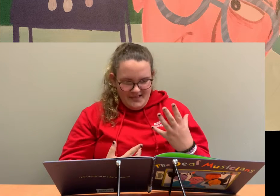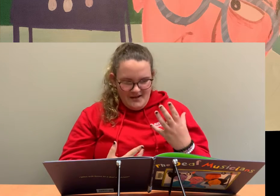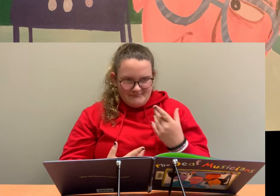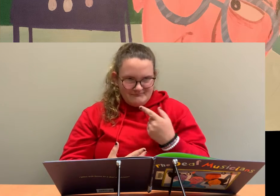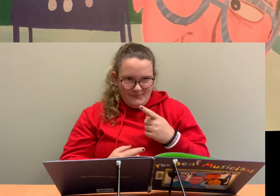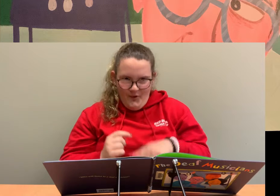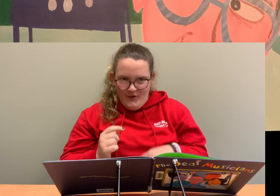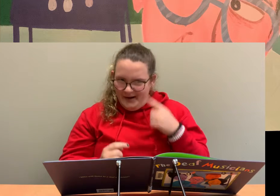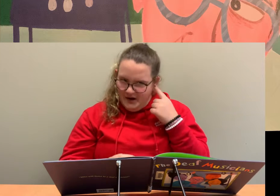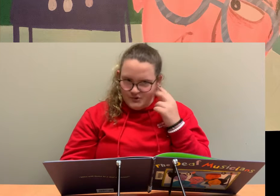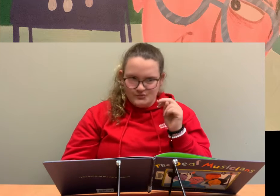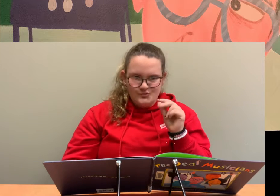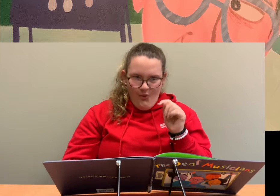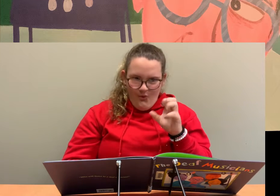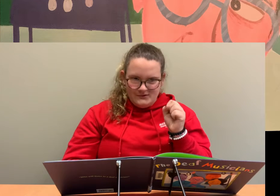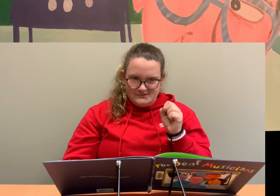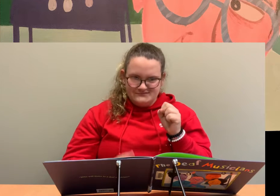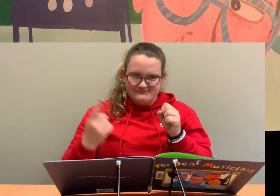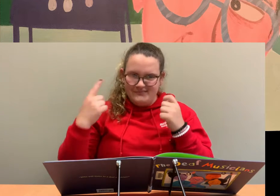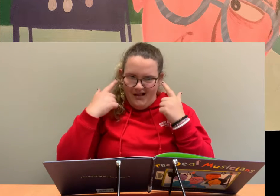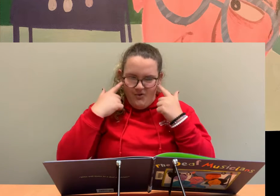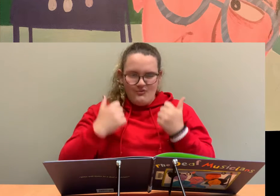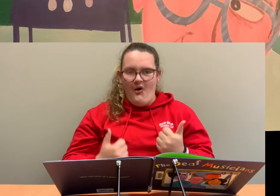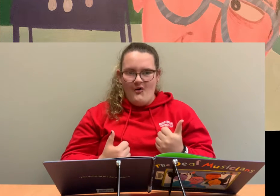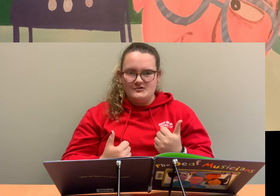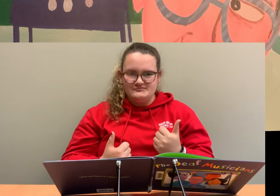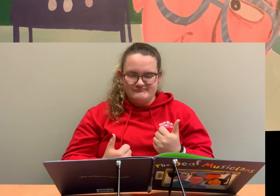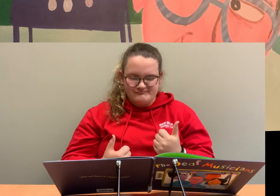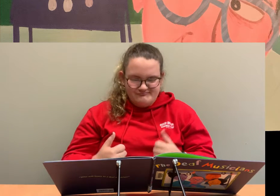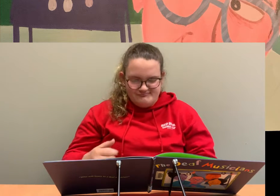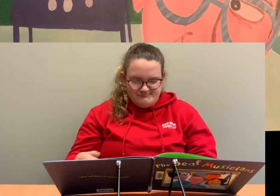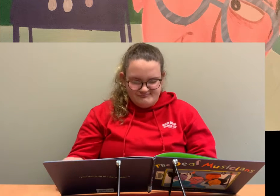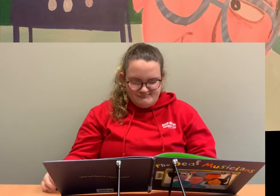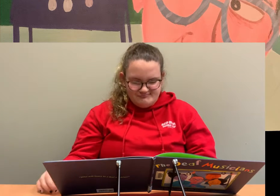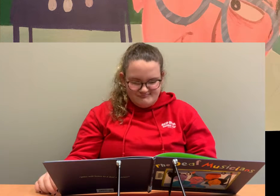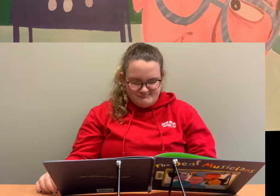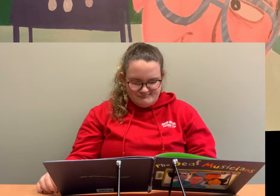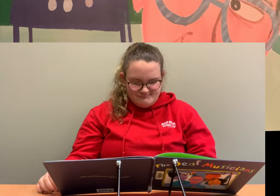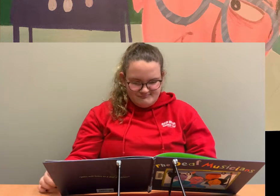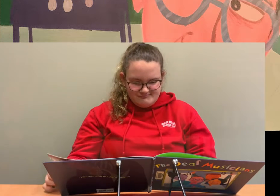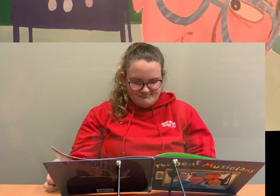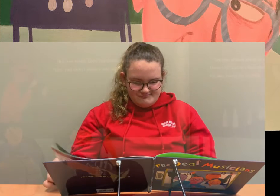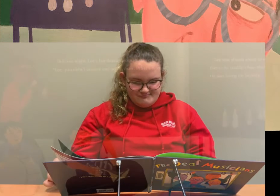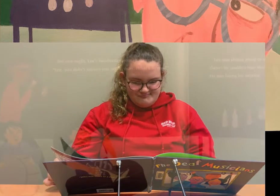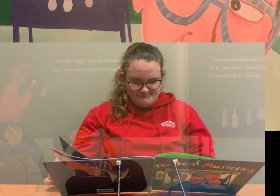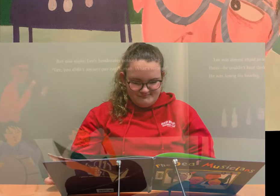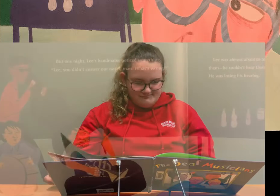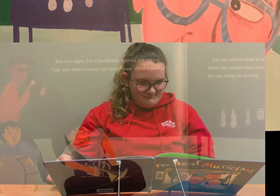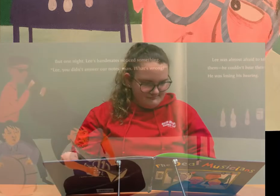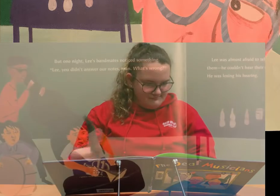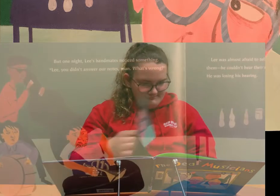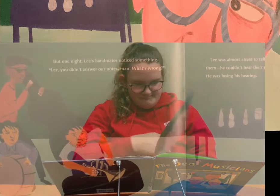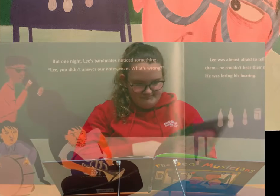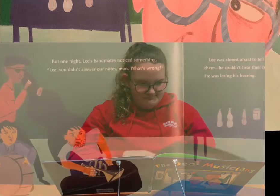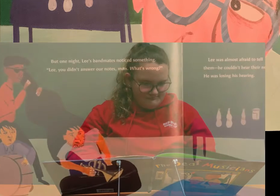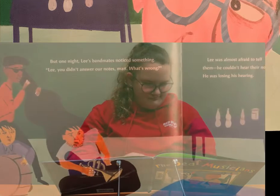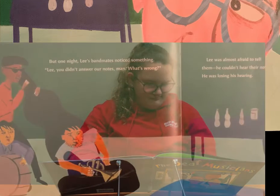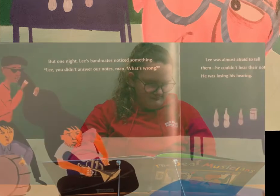Lee was almost afraid to tell them that he couldn't hear the notes, that he was losing his hearing.